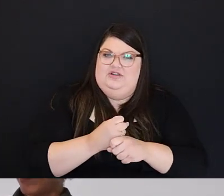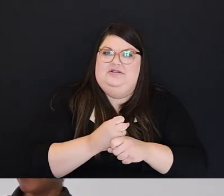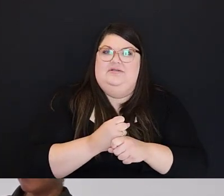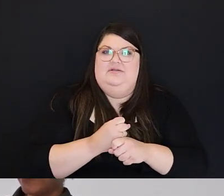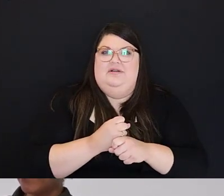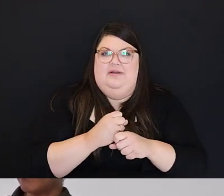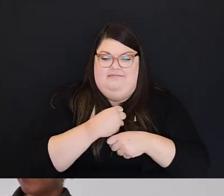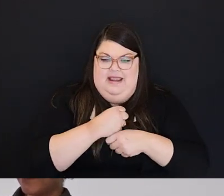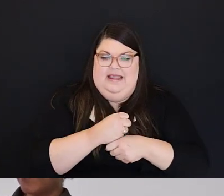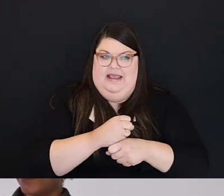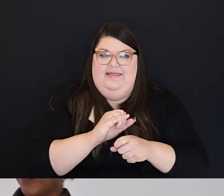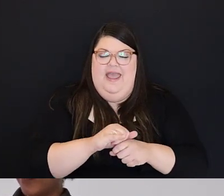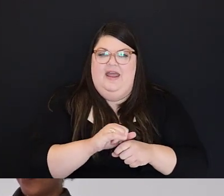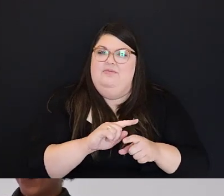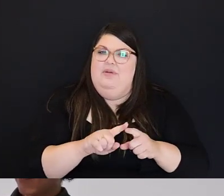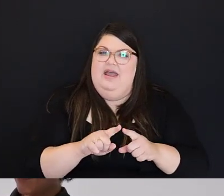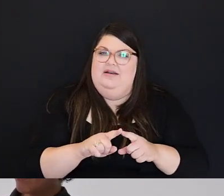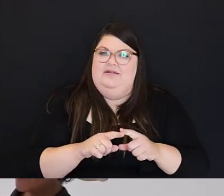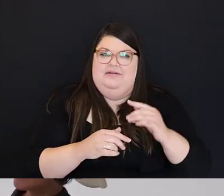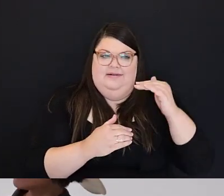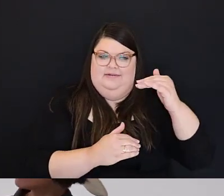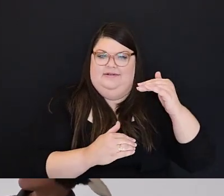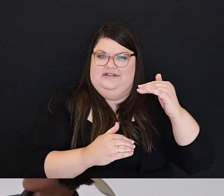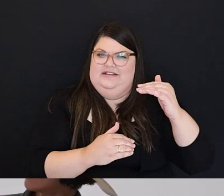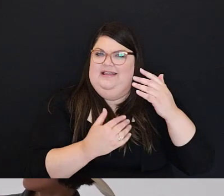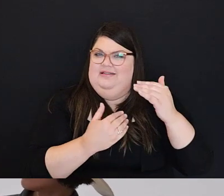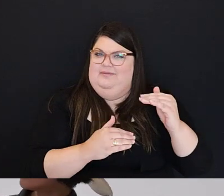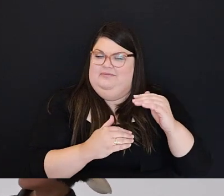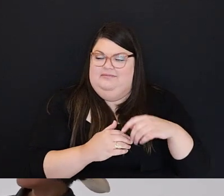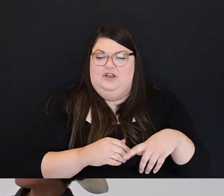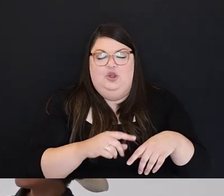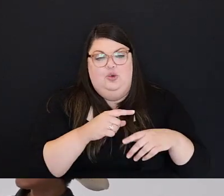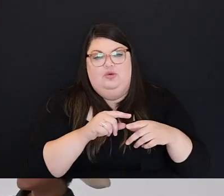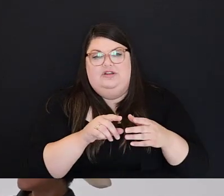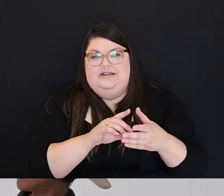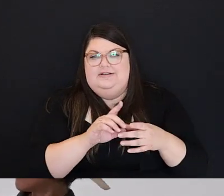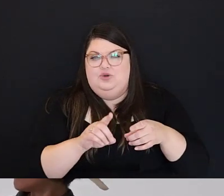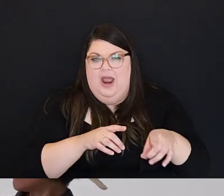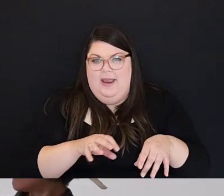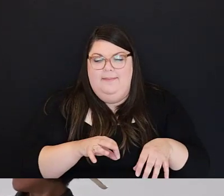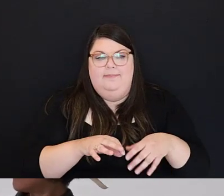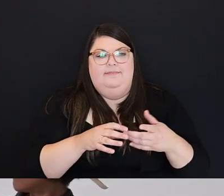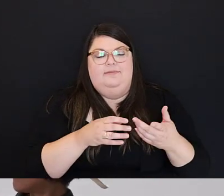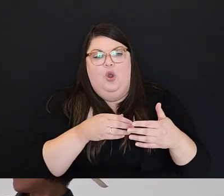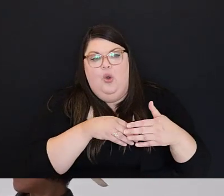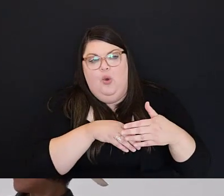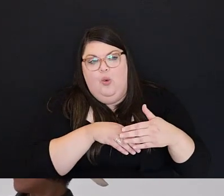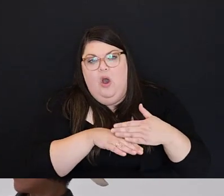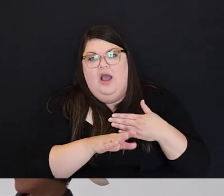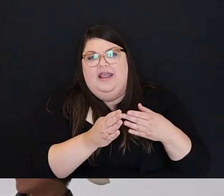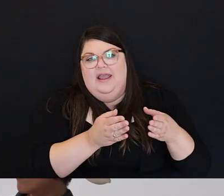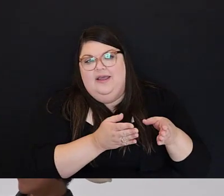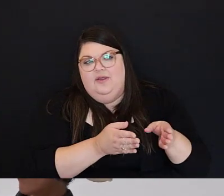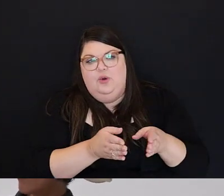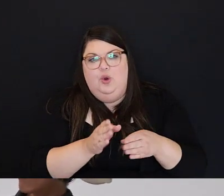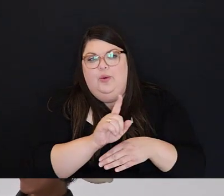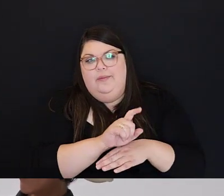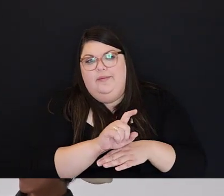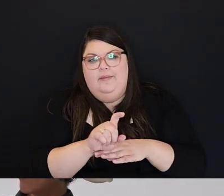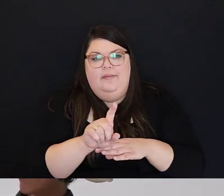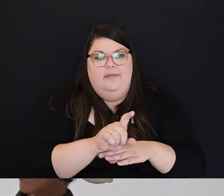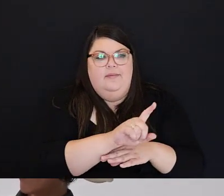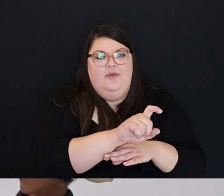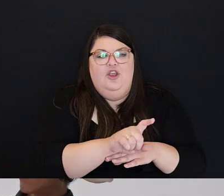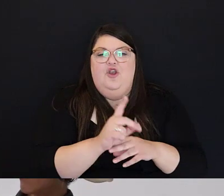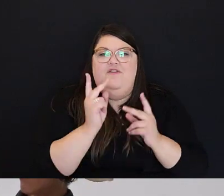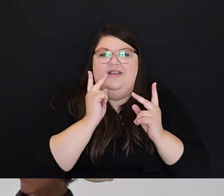the series. And it's, you know, you have been describing walking through and seeing like, you're like revisiting these moments, or you're like, you